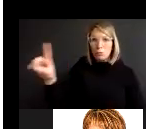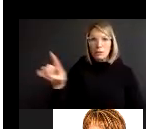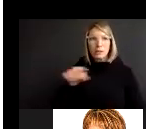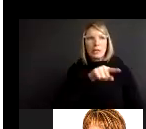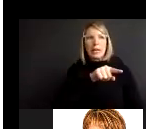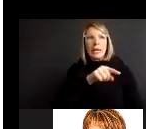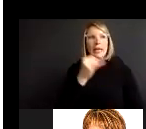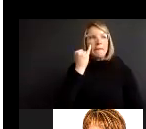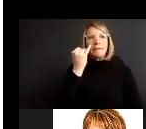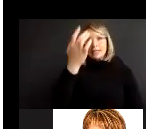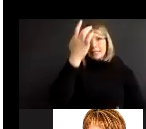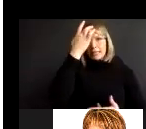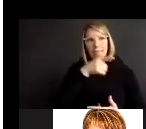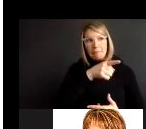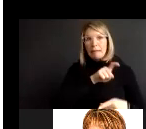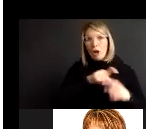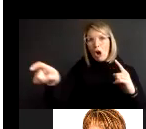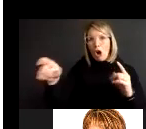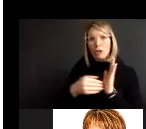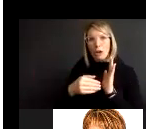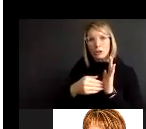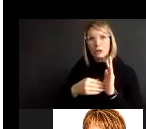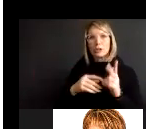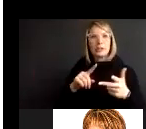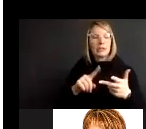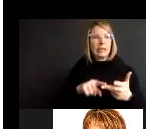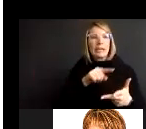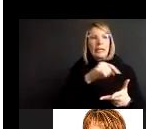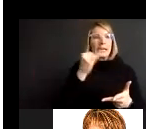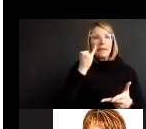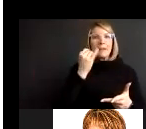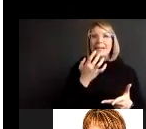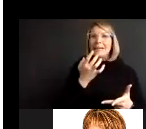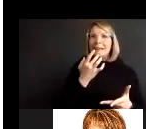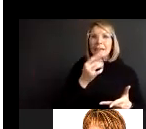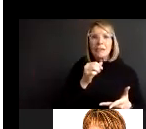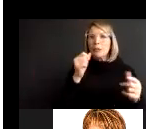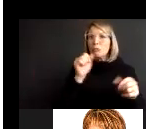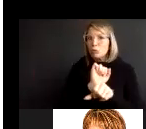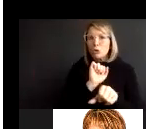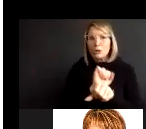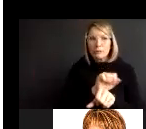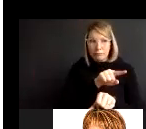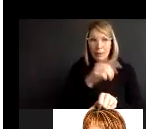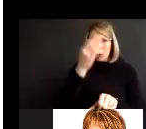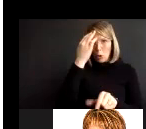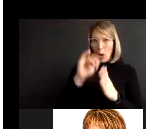the windows and the heat? Do they know how to arrange that? Can they be supported to do that?